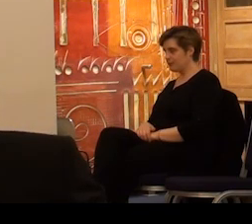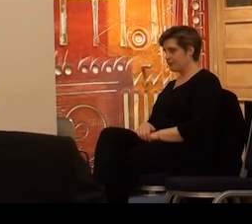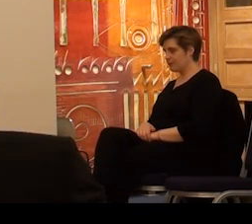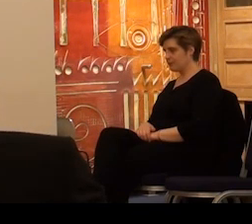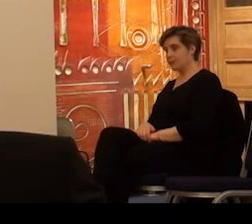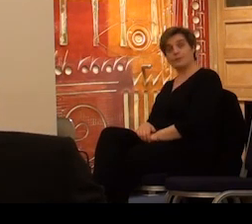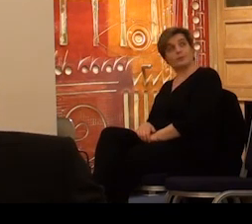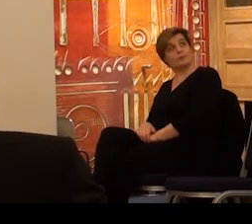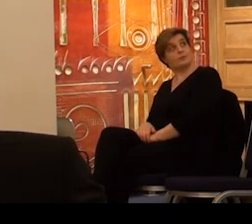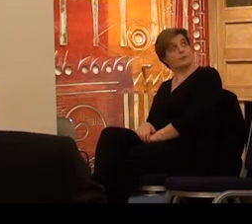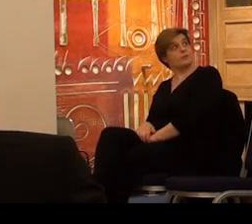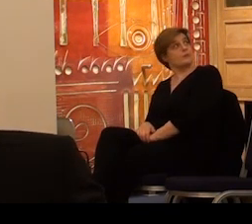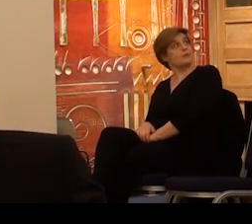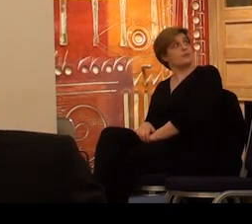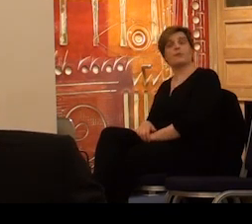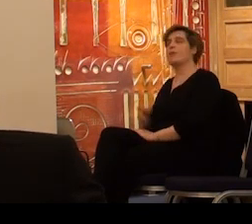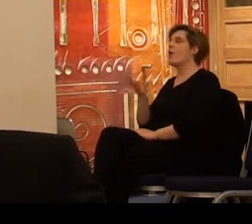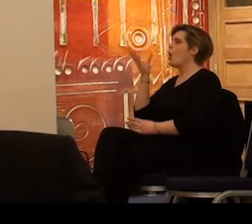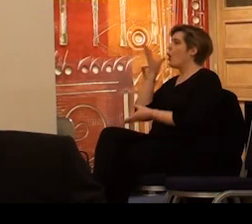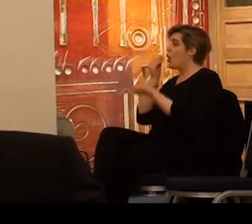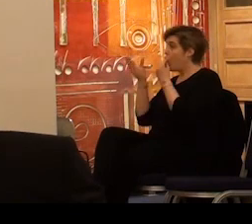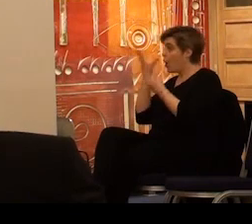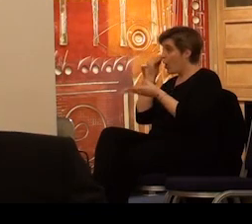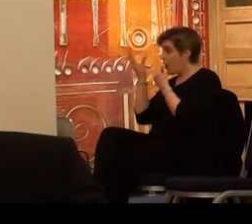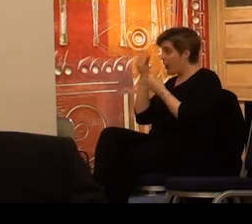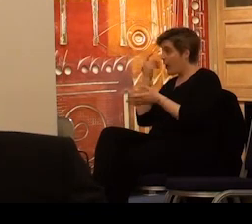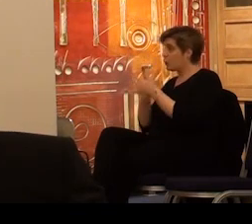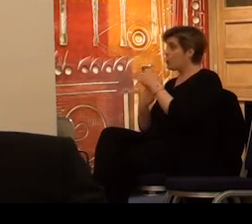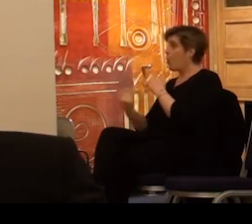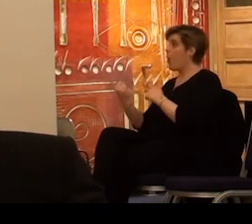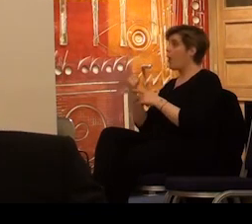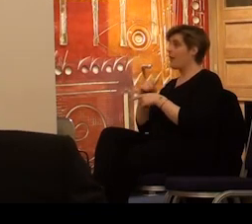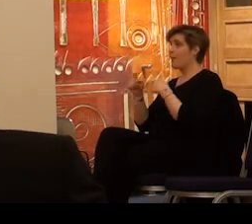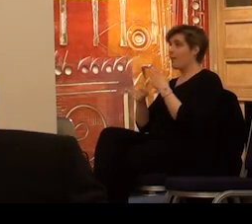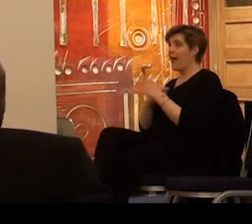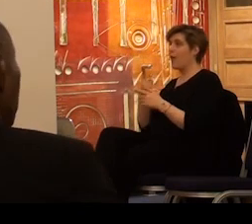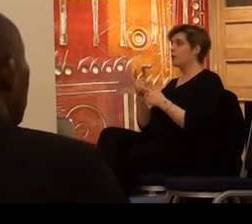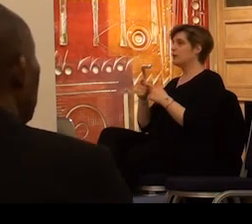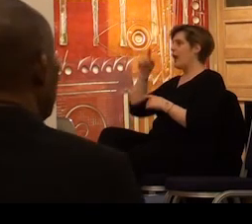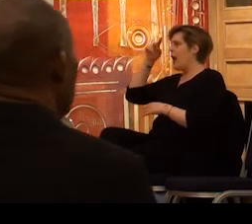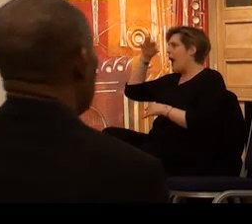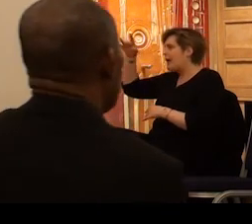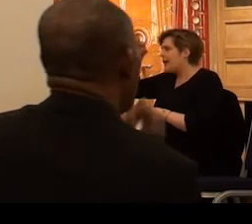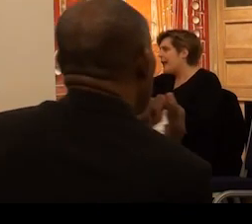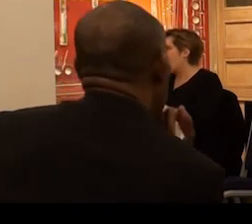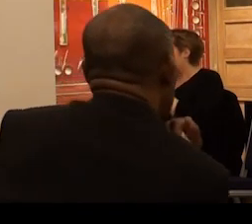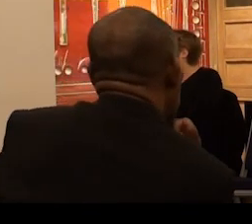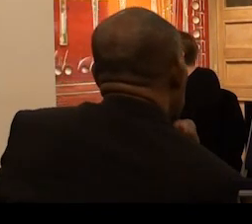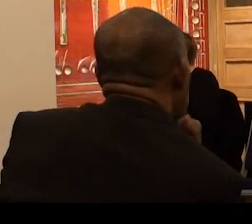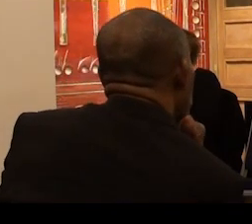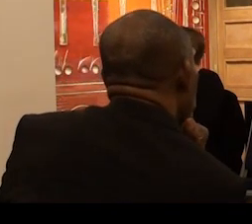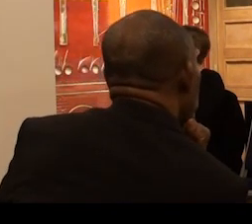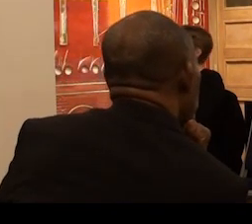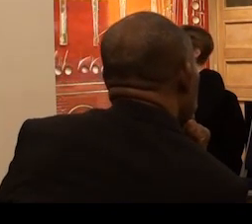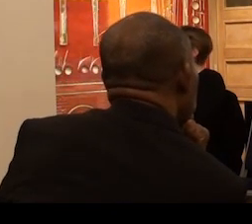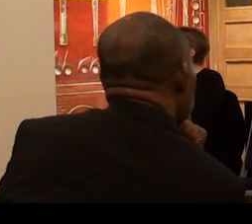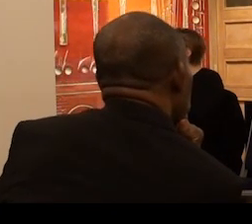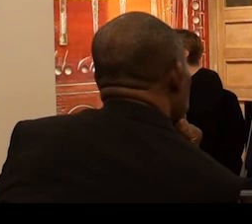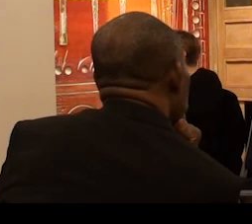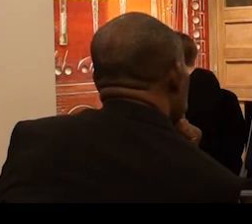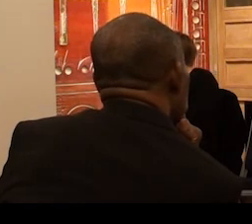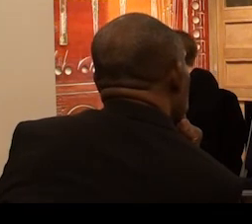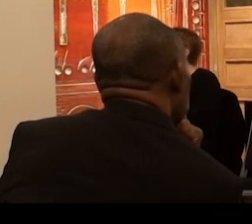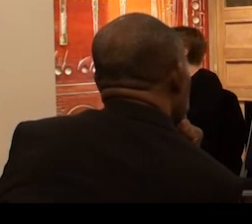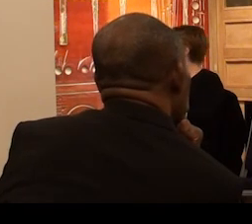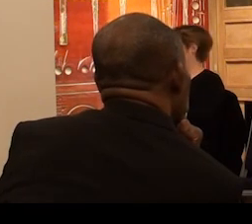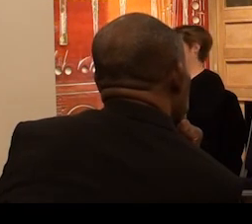important. Learning is not just about academic attainment, GCSEs, outcomes. Okay? Learning is about lots of different things.